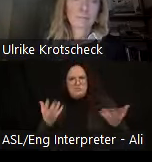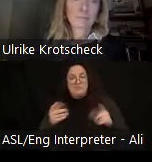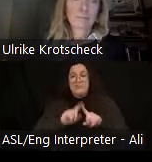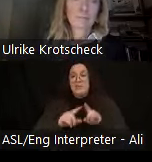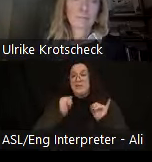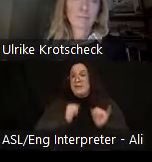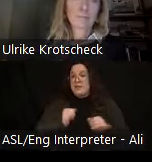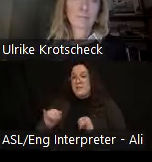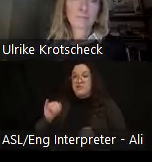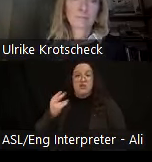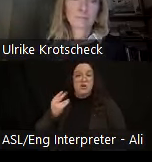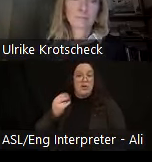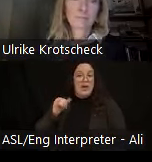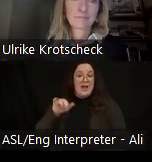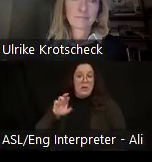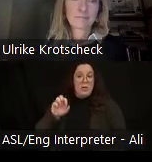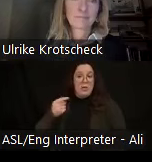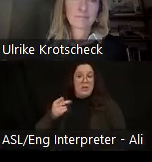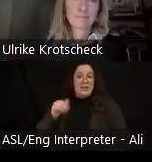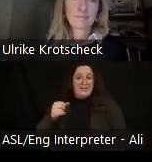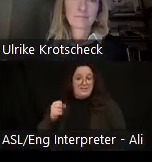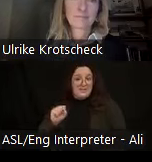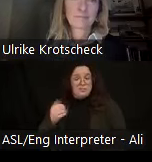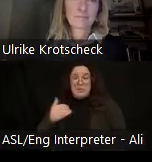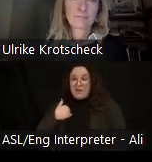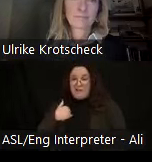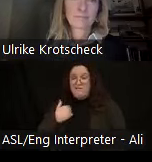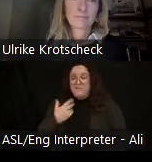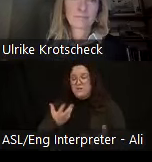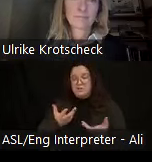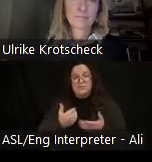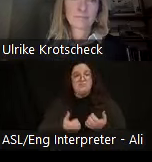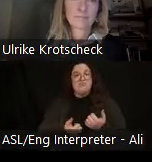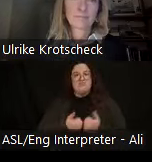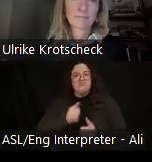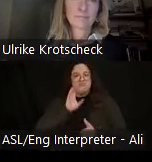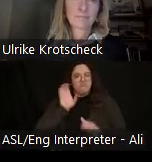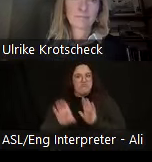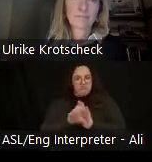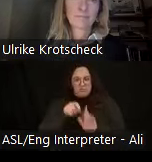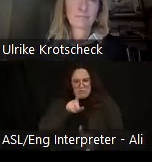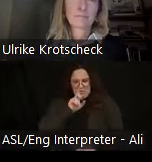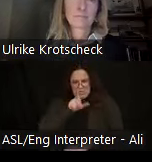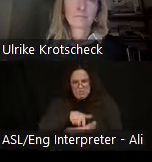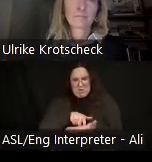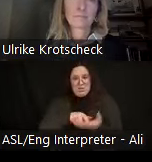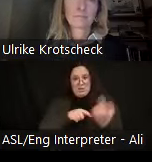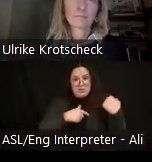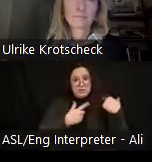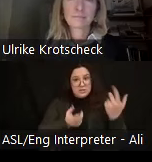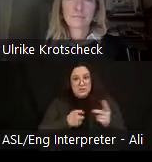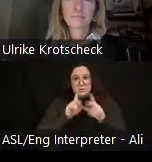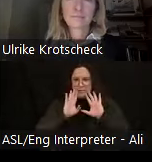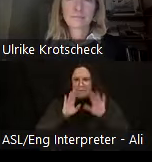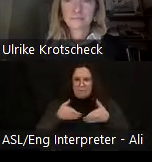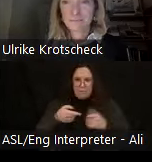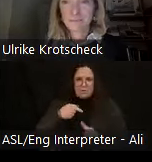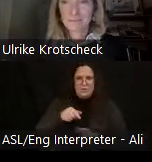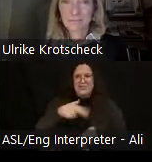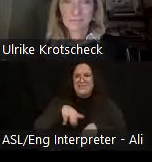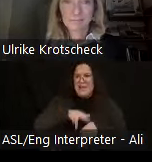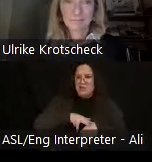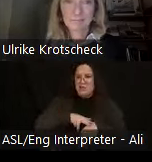I showed, or pairs of hieroglyphs, but instead most of the imagery that I've identified so far focuses on